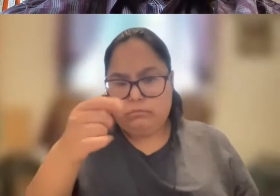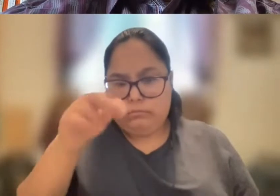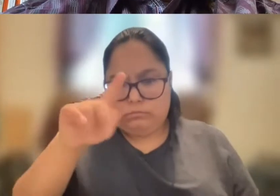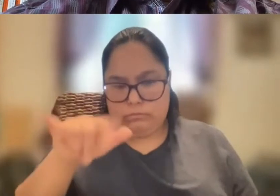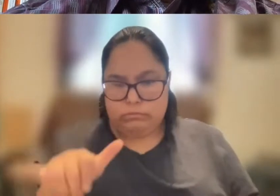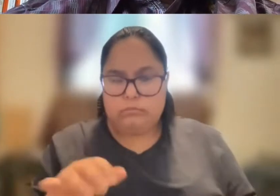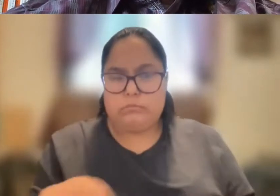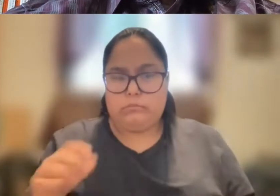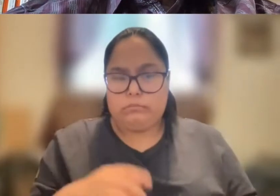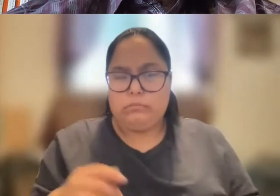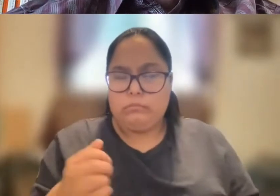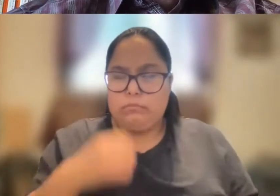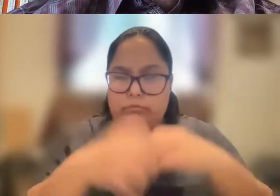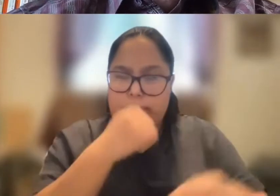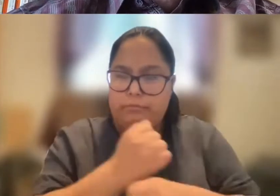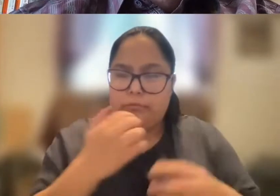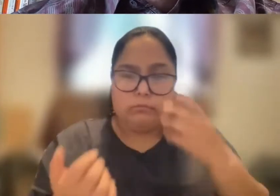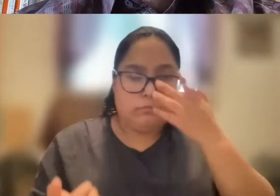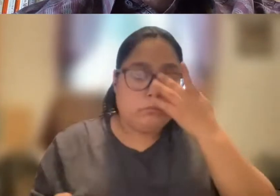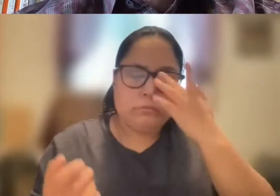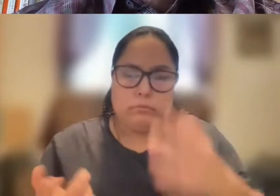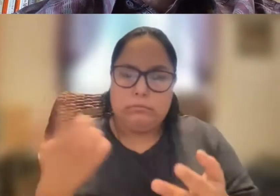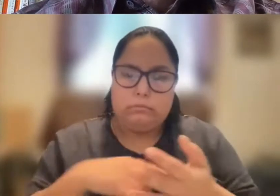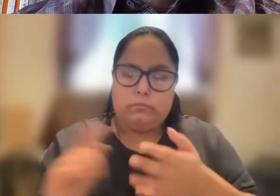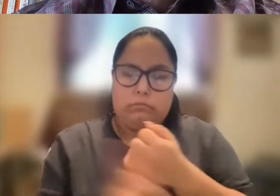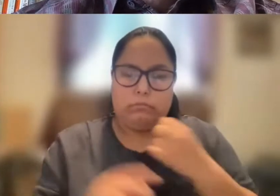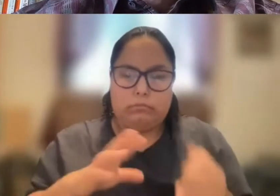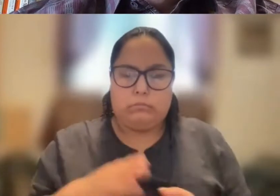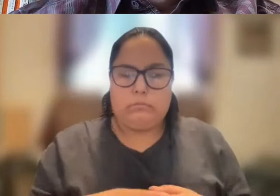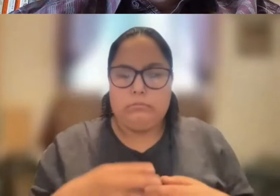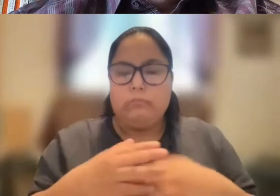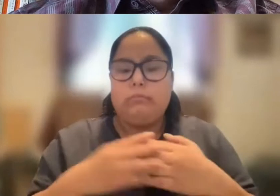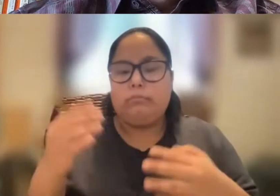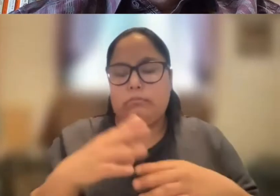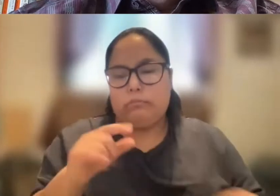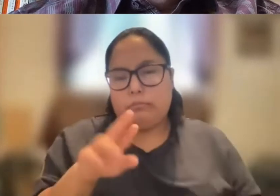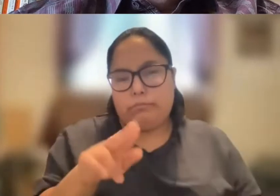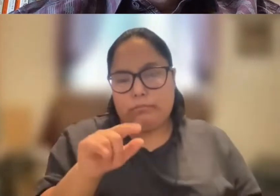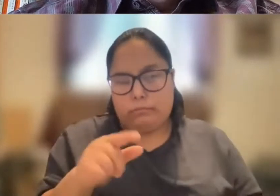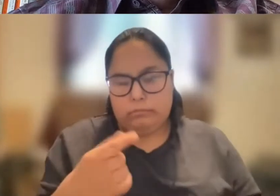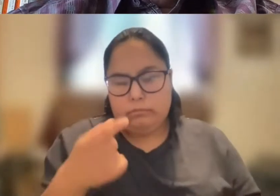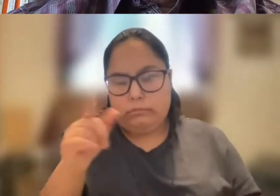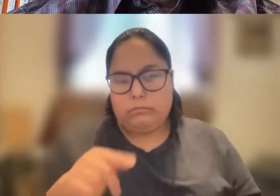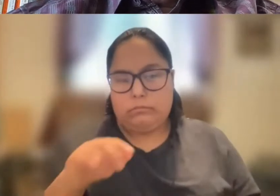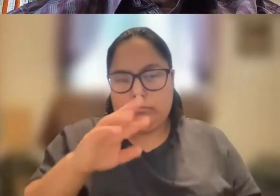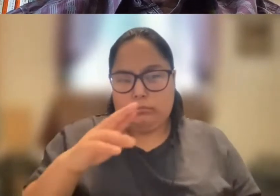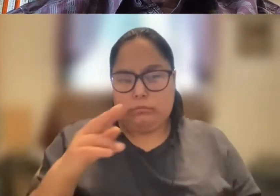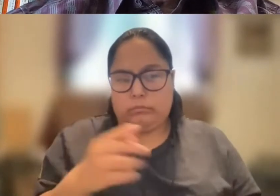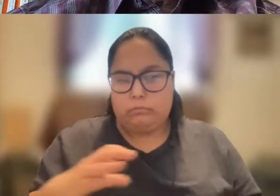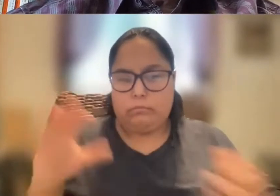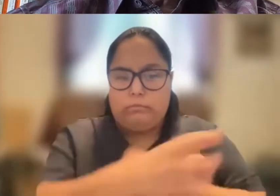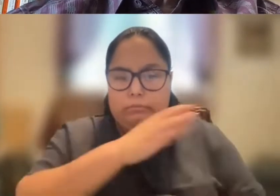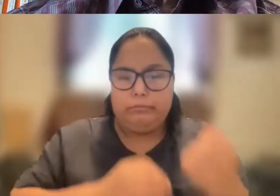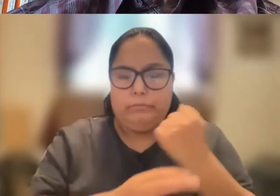Fortunately, this year, I just got an email last week. They are in the process of formalizing our community as part of